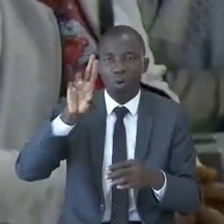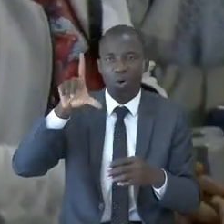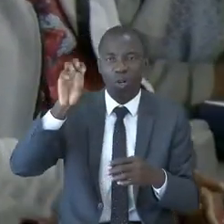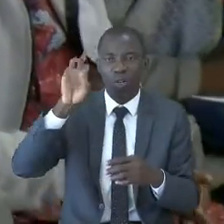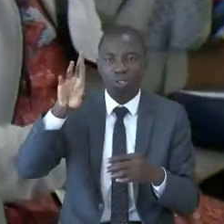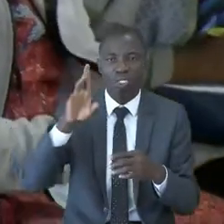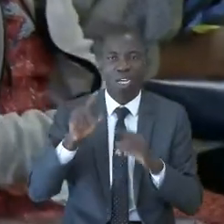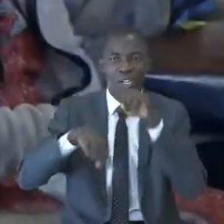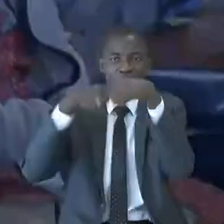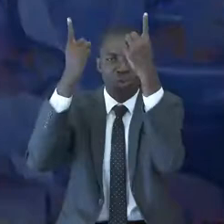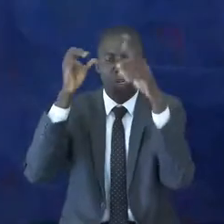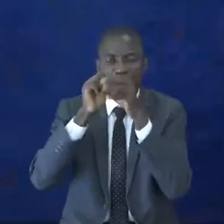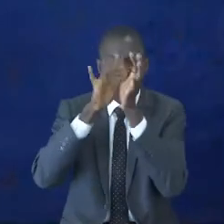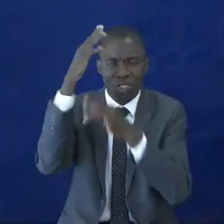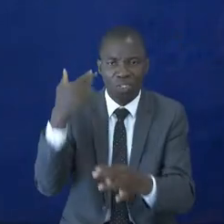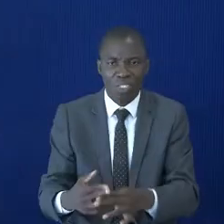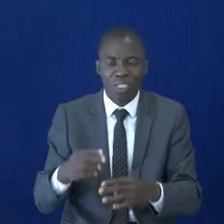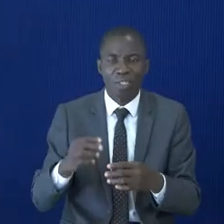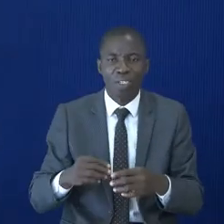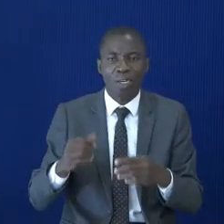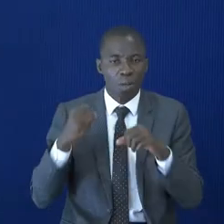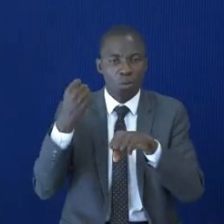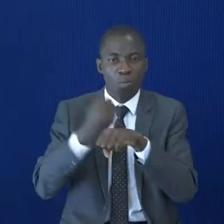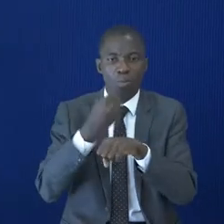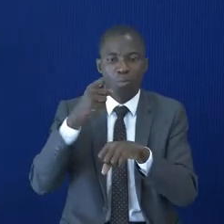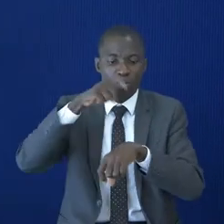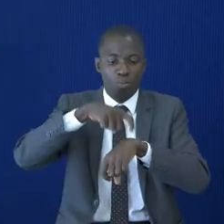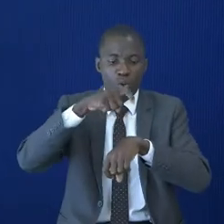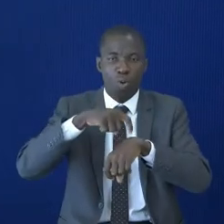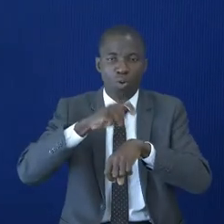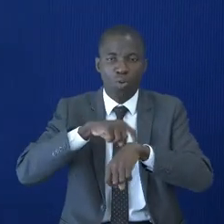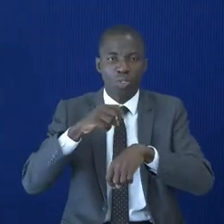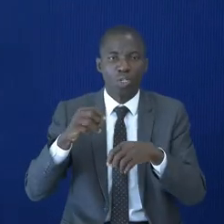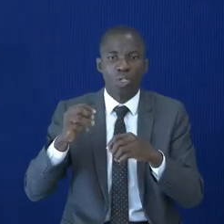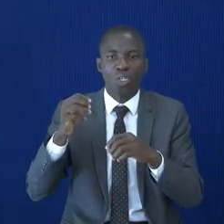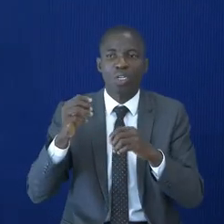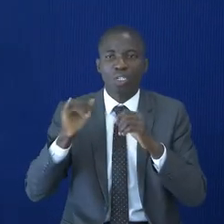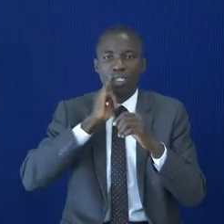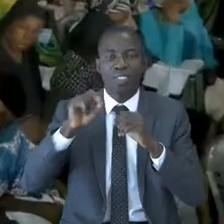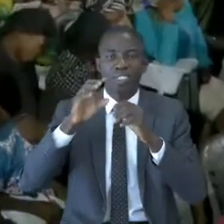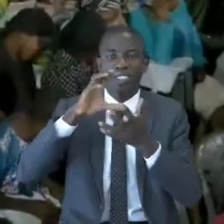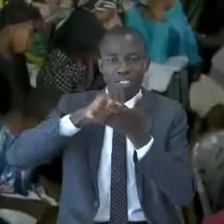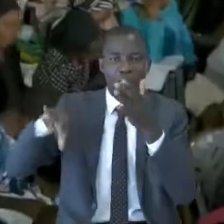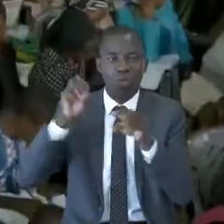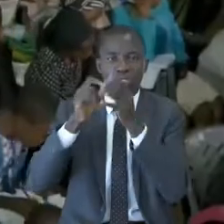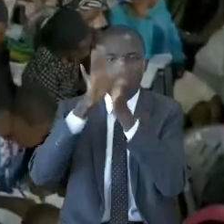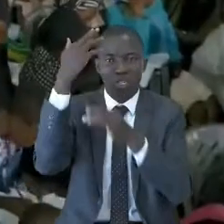gone. Bone problem in your bone marrow, everything gone in Jesus'